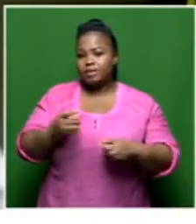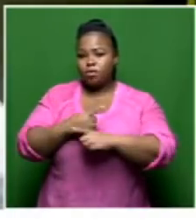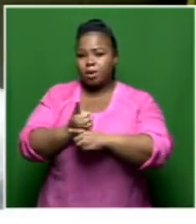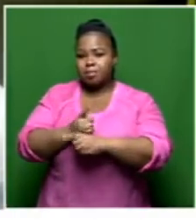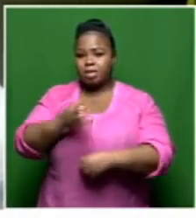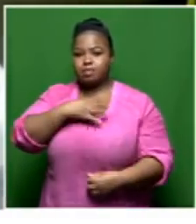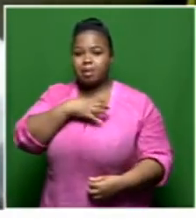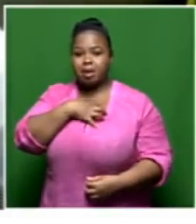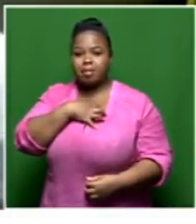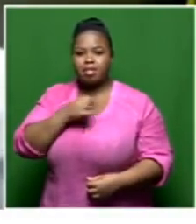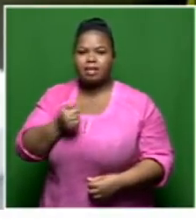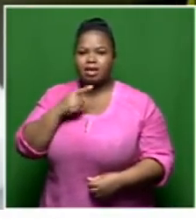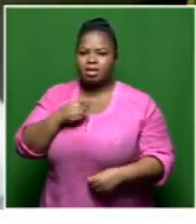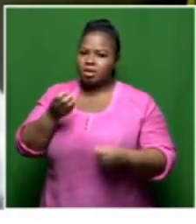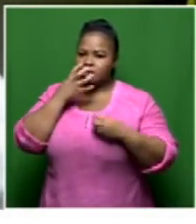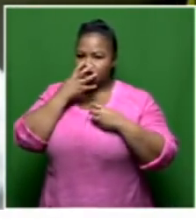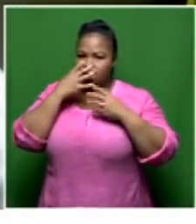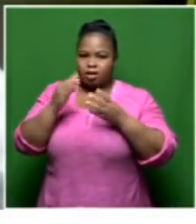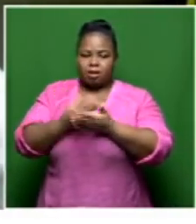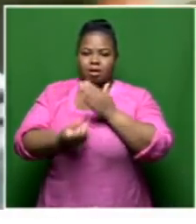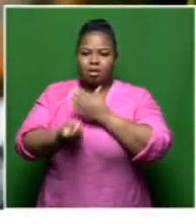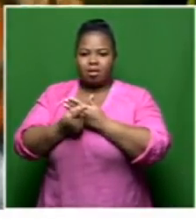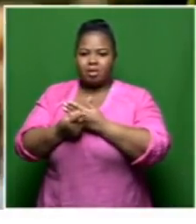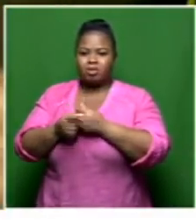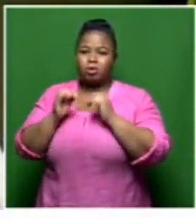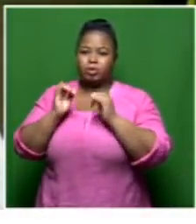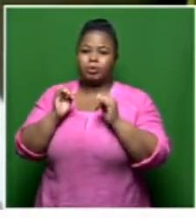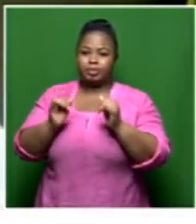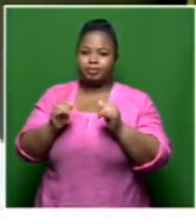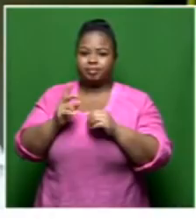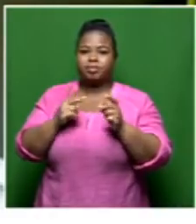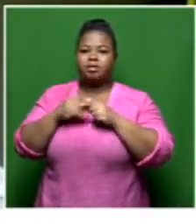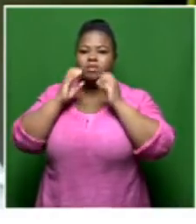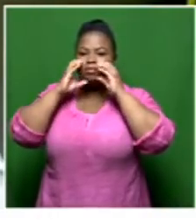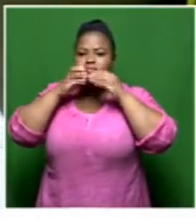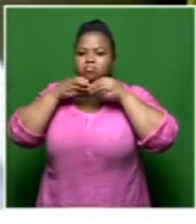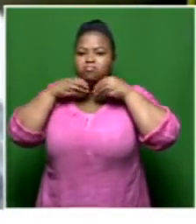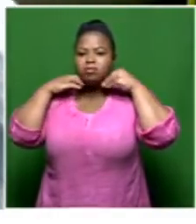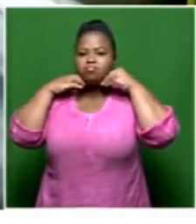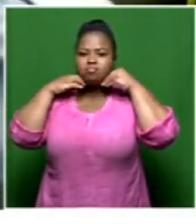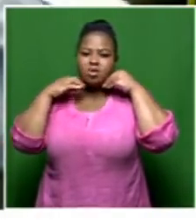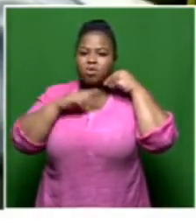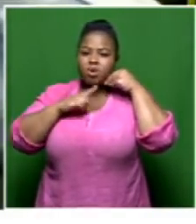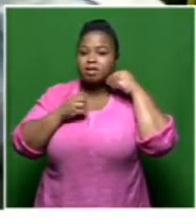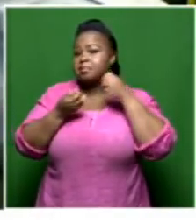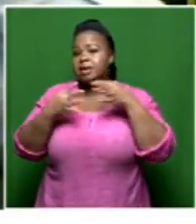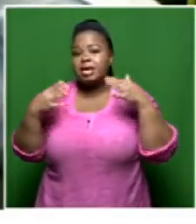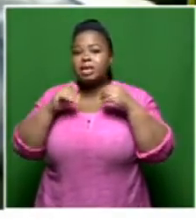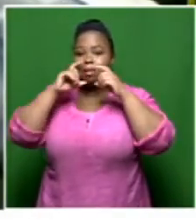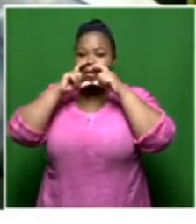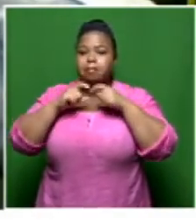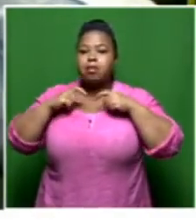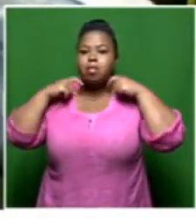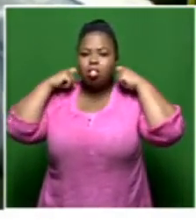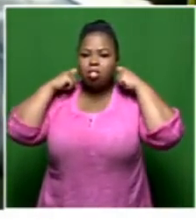tell you that mask is going to end up in a dreadful place, perhaps around your neck, where we see too many masks being